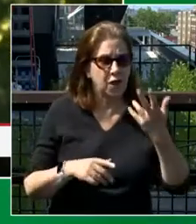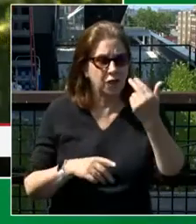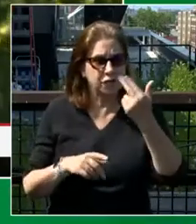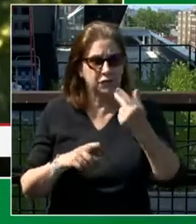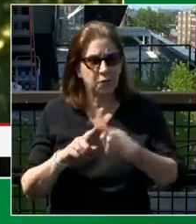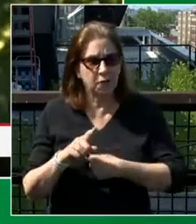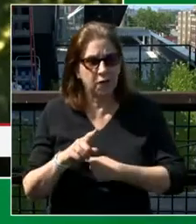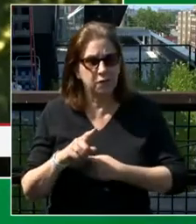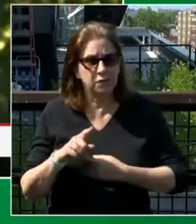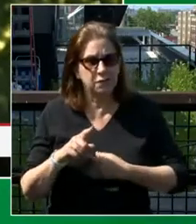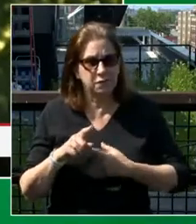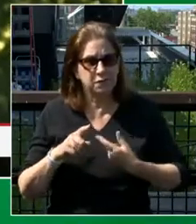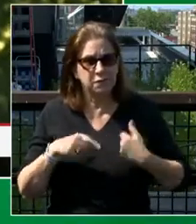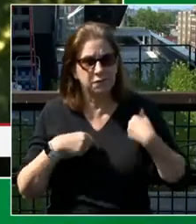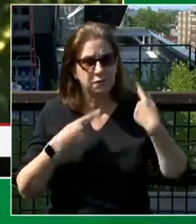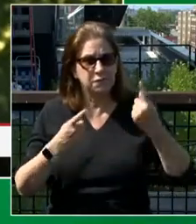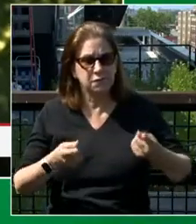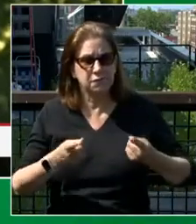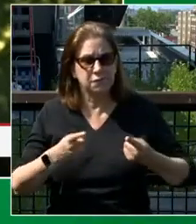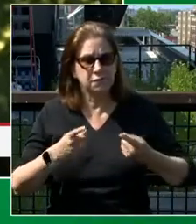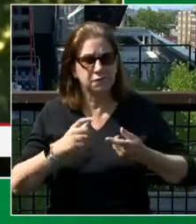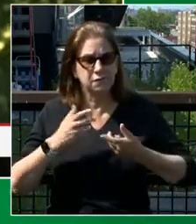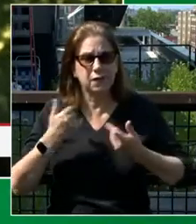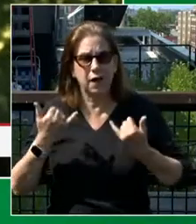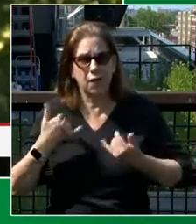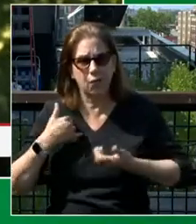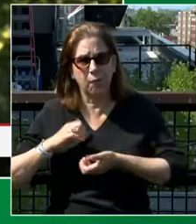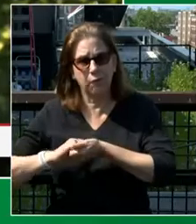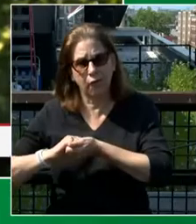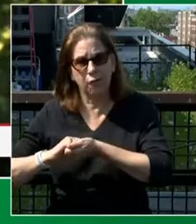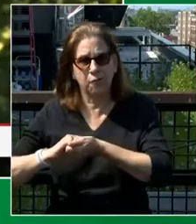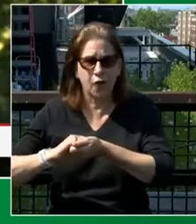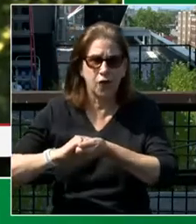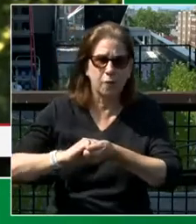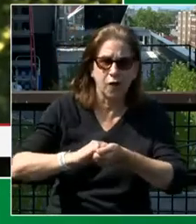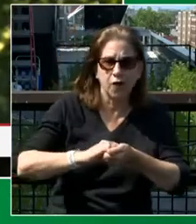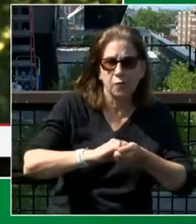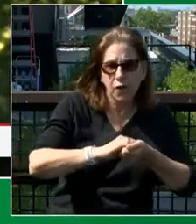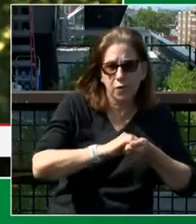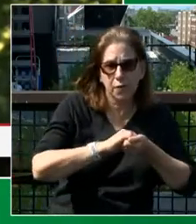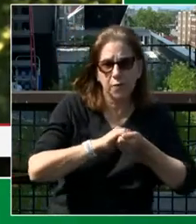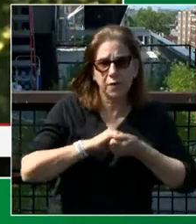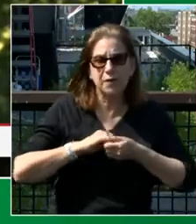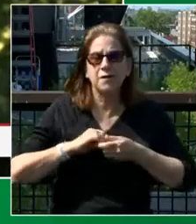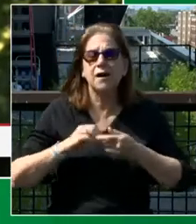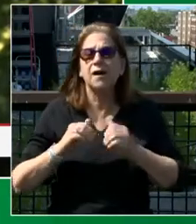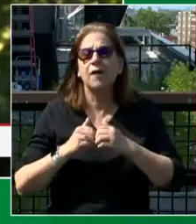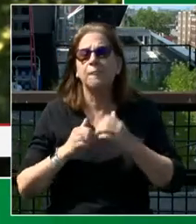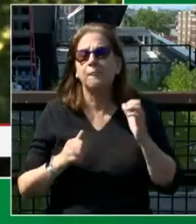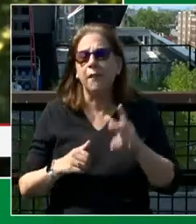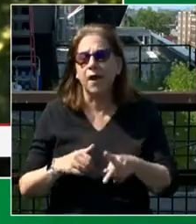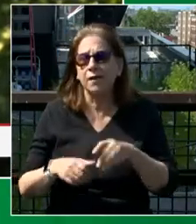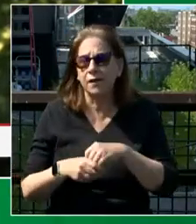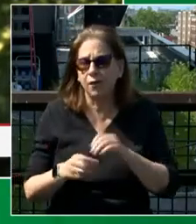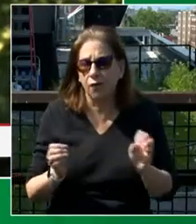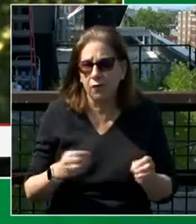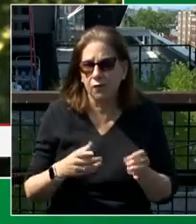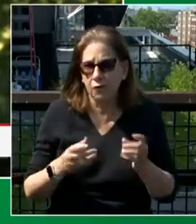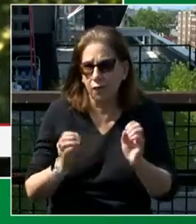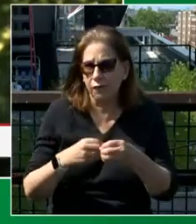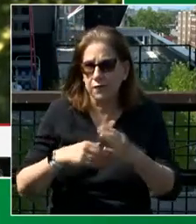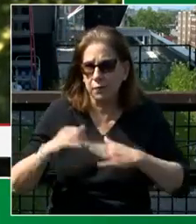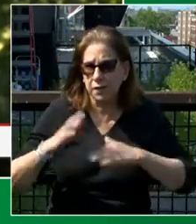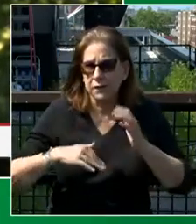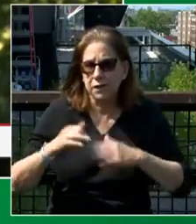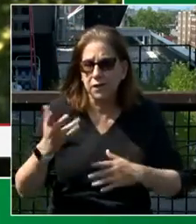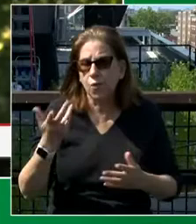external stakeholders and partners, thinking about what does returning back to the office look like? And how do we create a